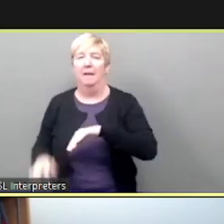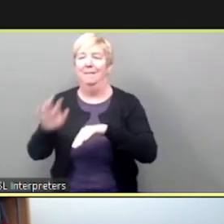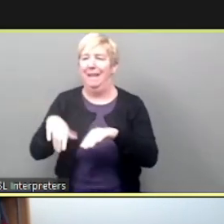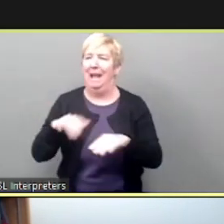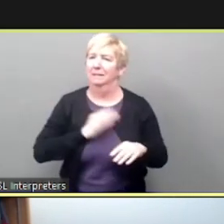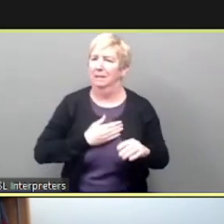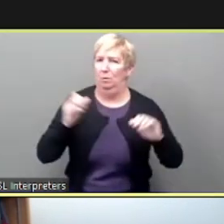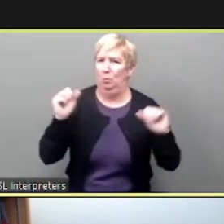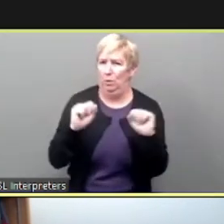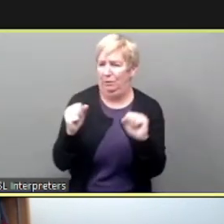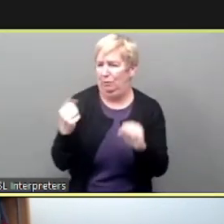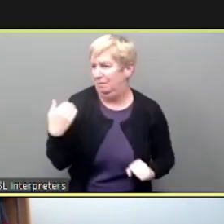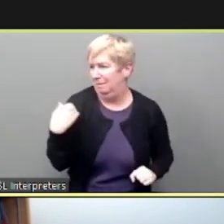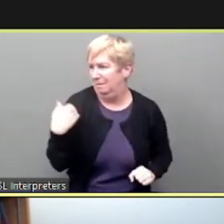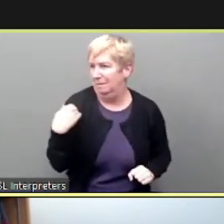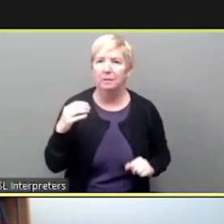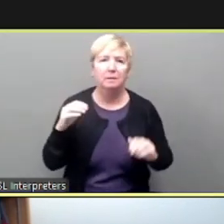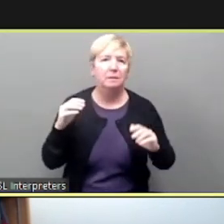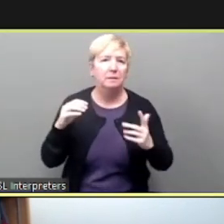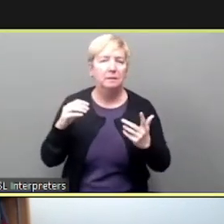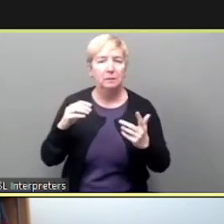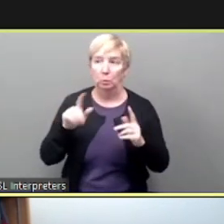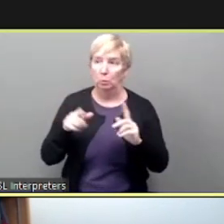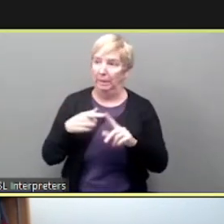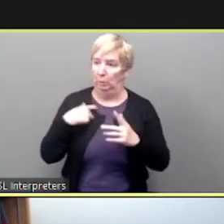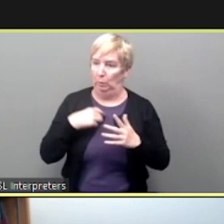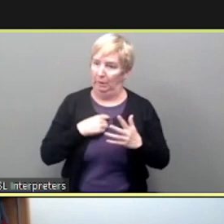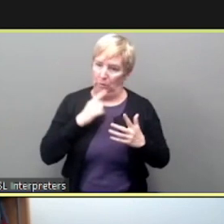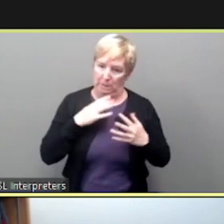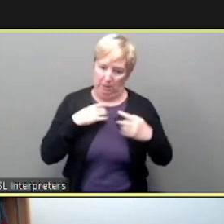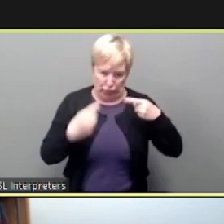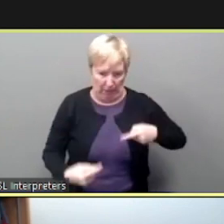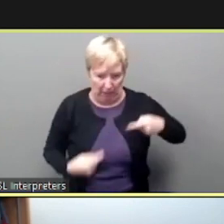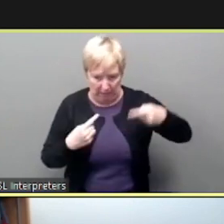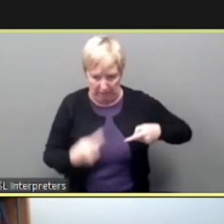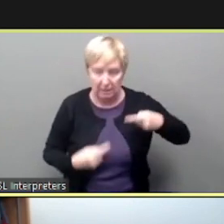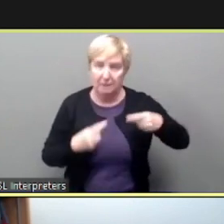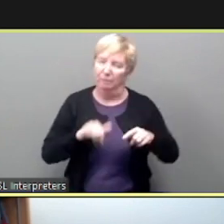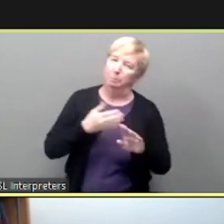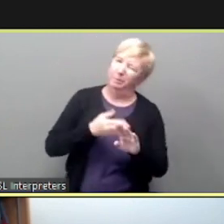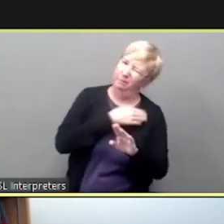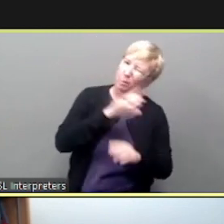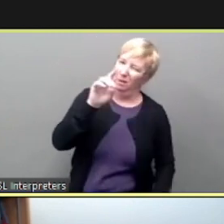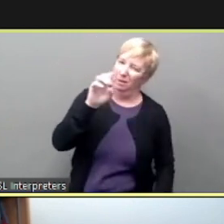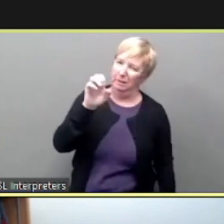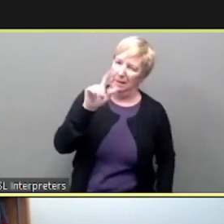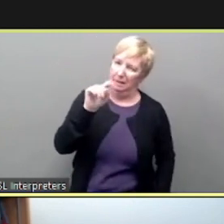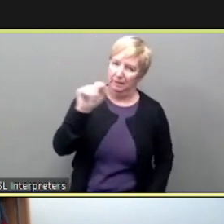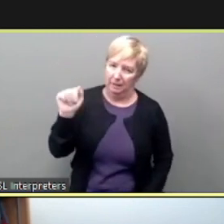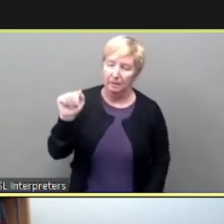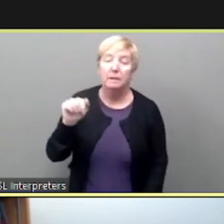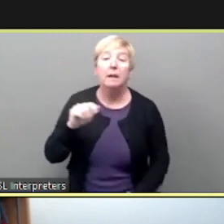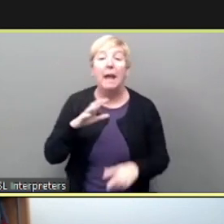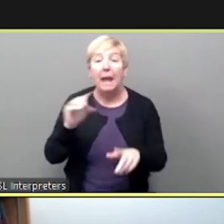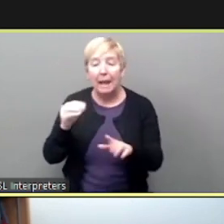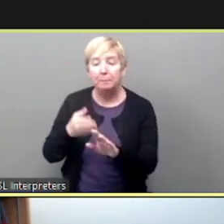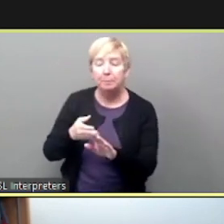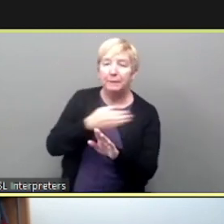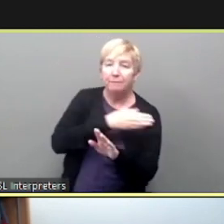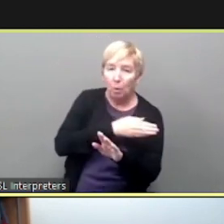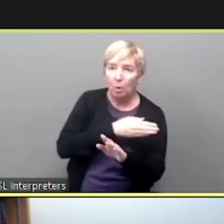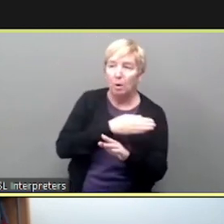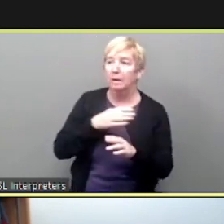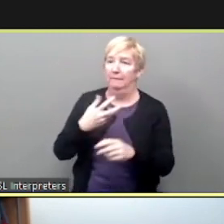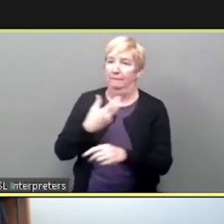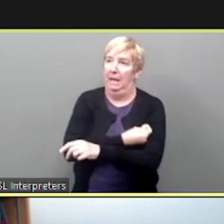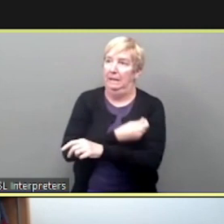winter surge that we grappled with. This is pre-Delta, but this was also prior to our massive